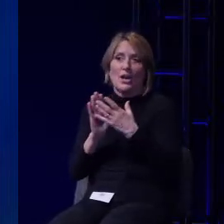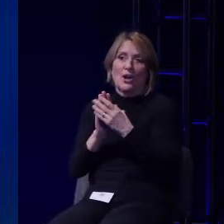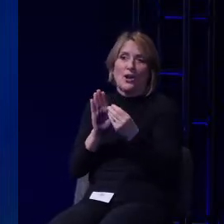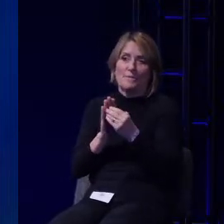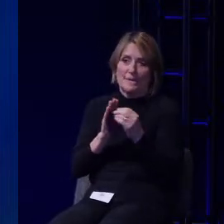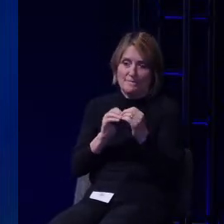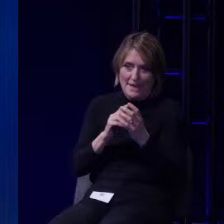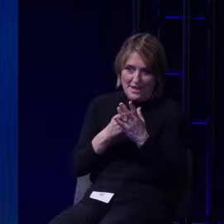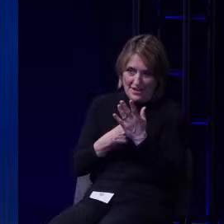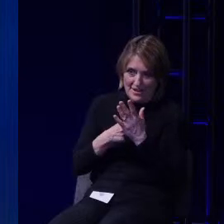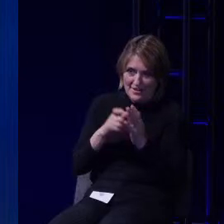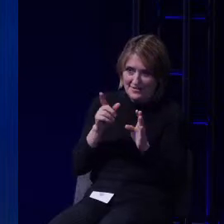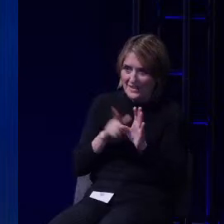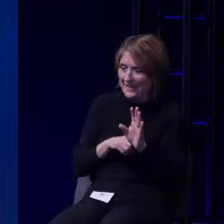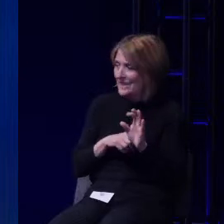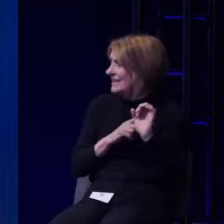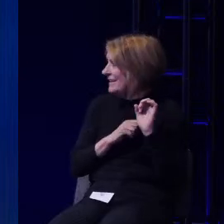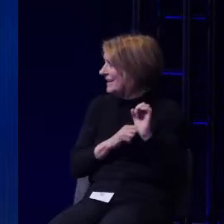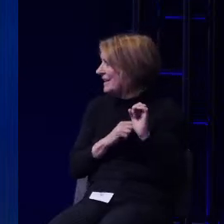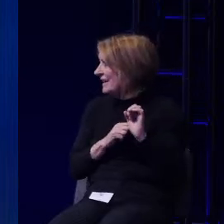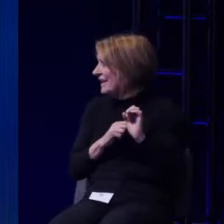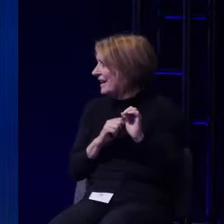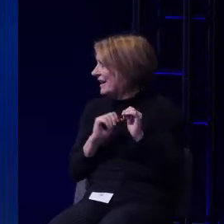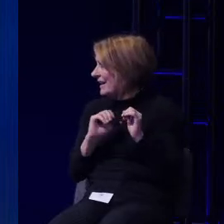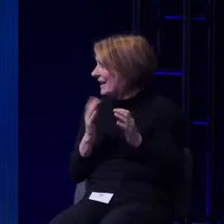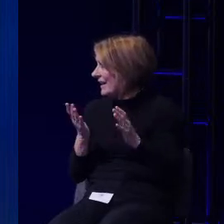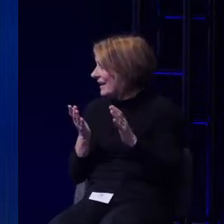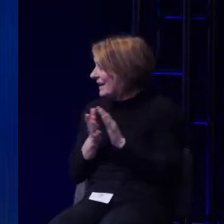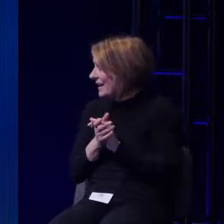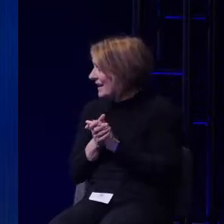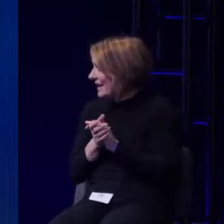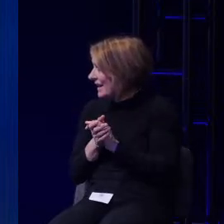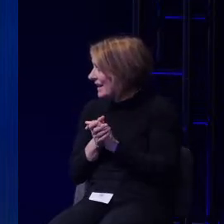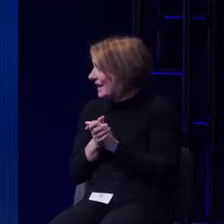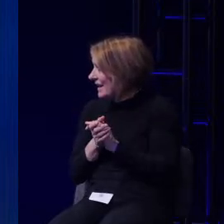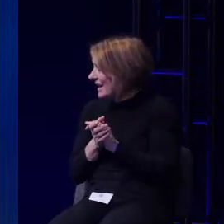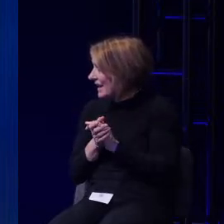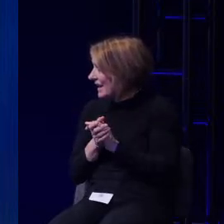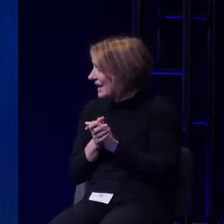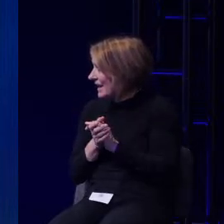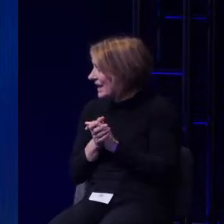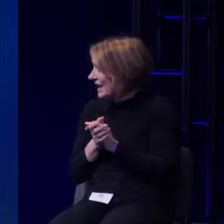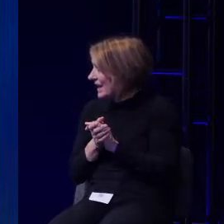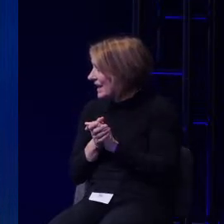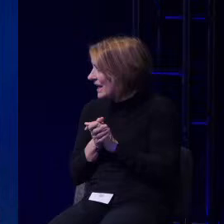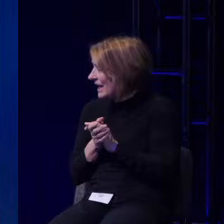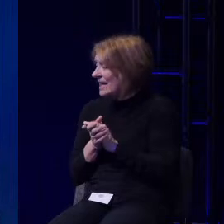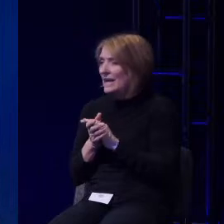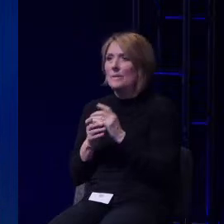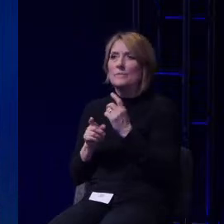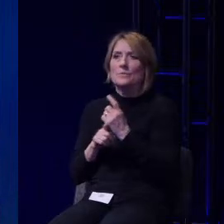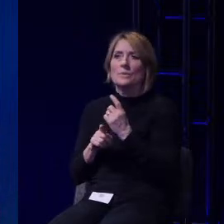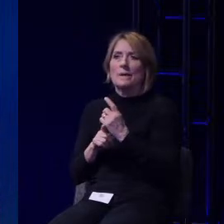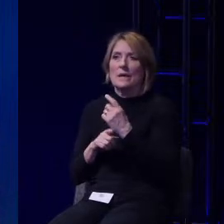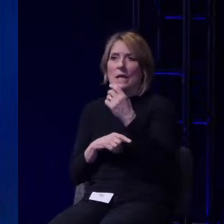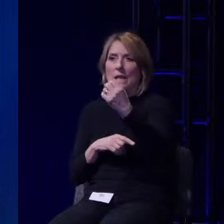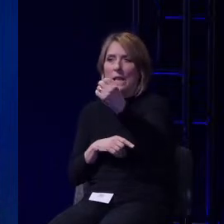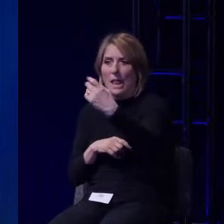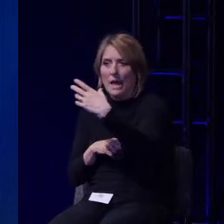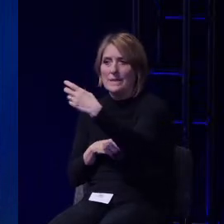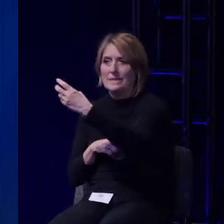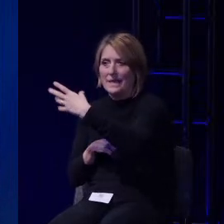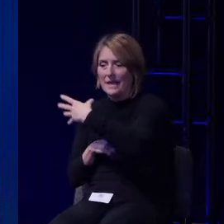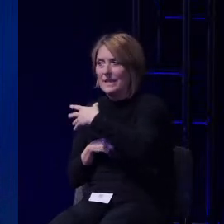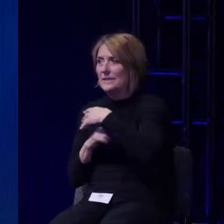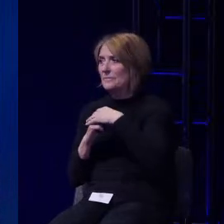did. Modern Times in particular was incredibly significant TV series for me in terms of lighting. Yeah, I as think much I as might have anything mentioned else. you